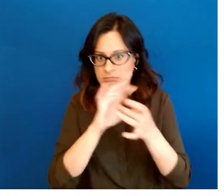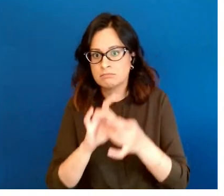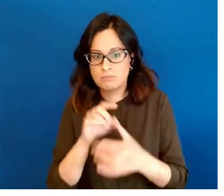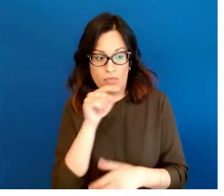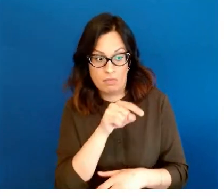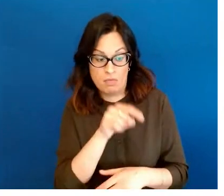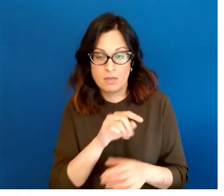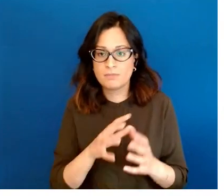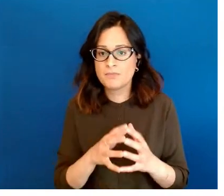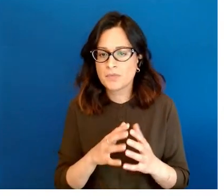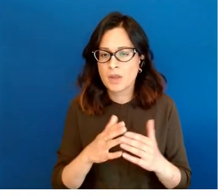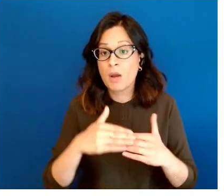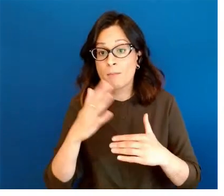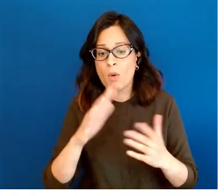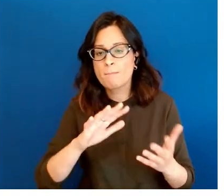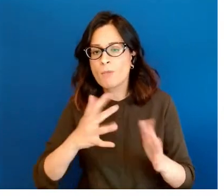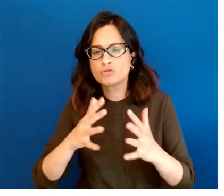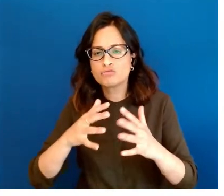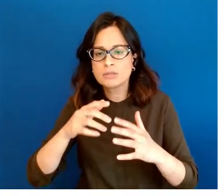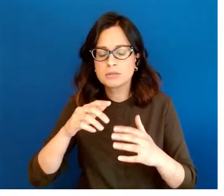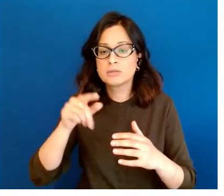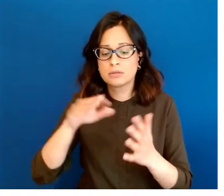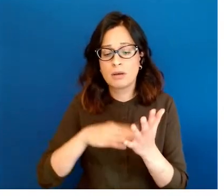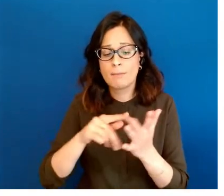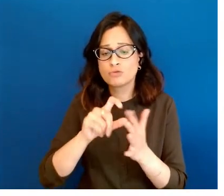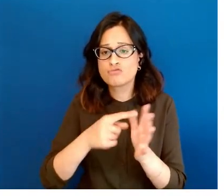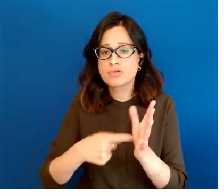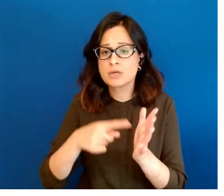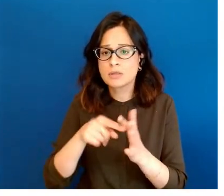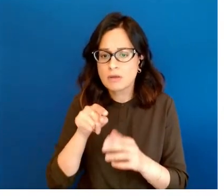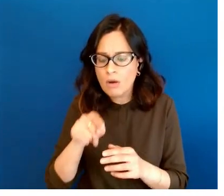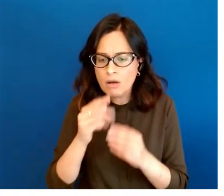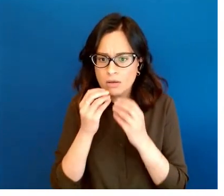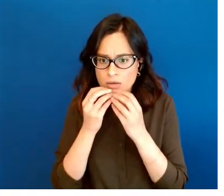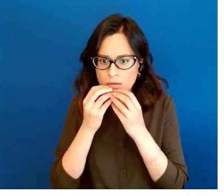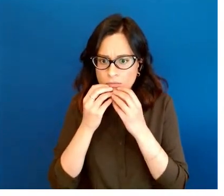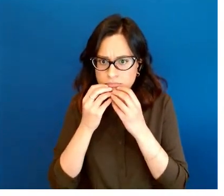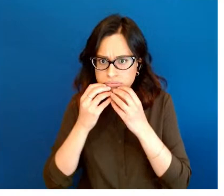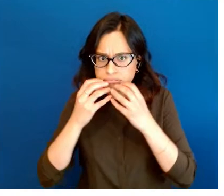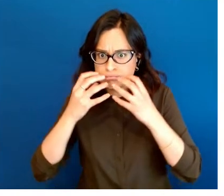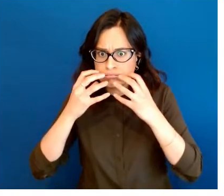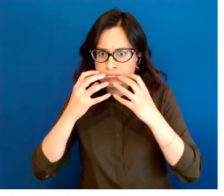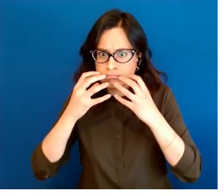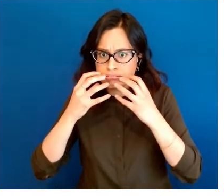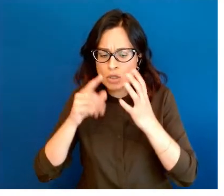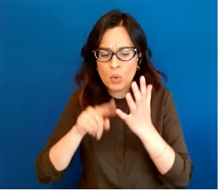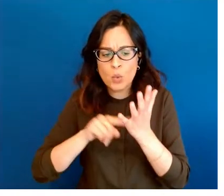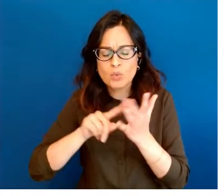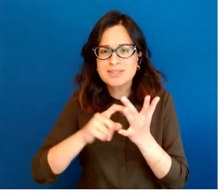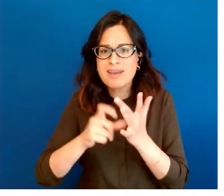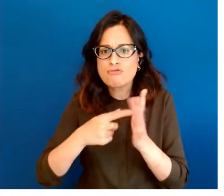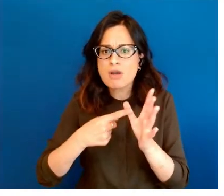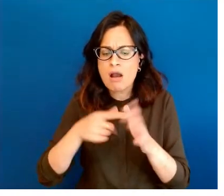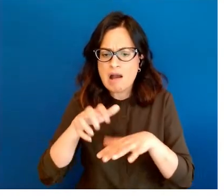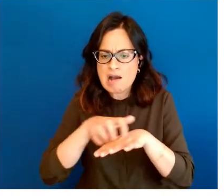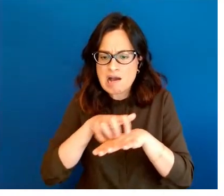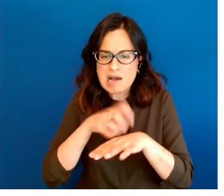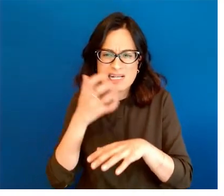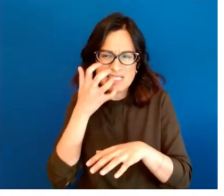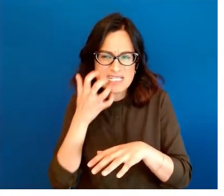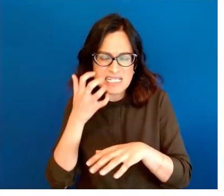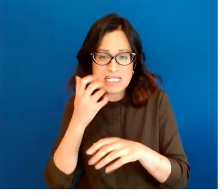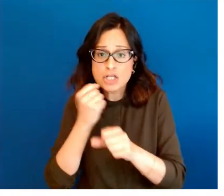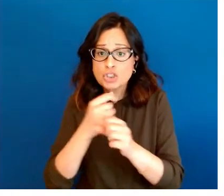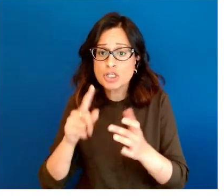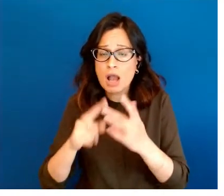More moderate reactions might involve a greater degree of swelling, maybe with some urticaria or some GI and nasal symptoms. And these